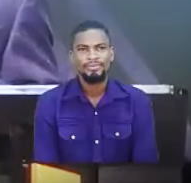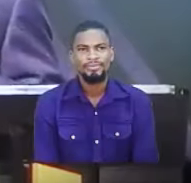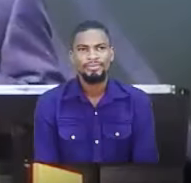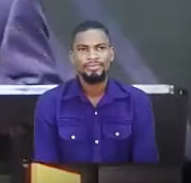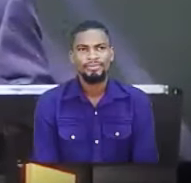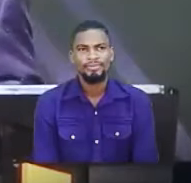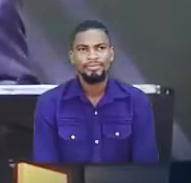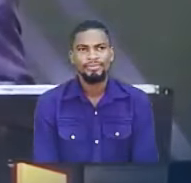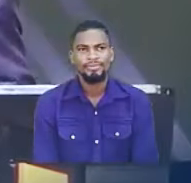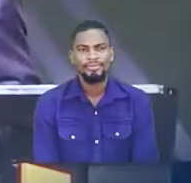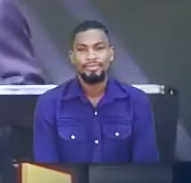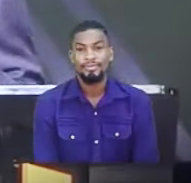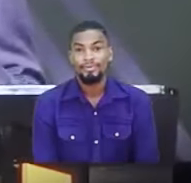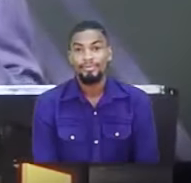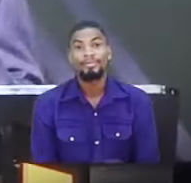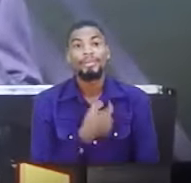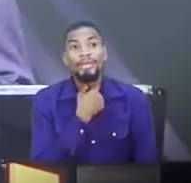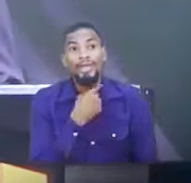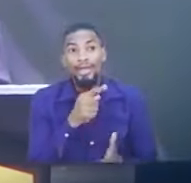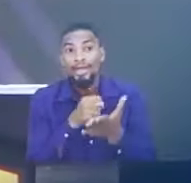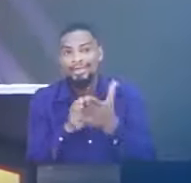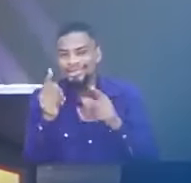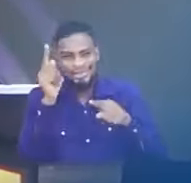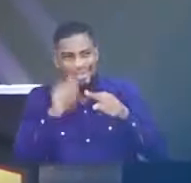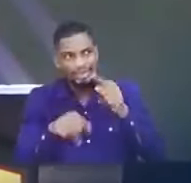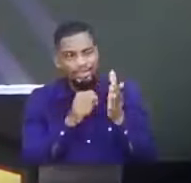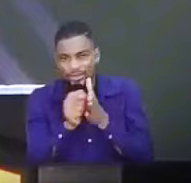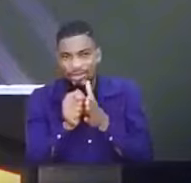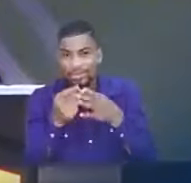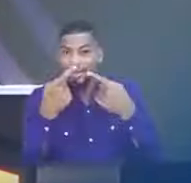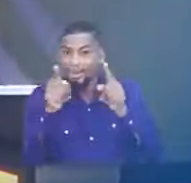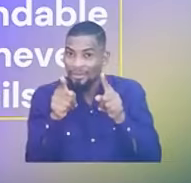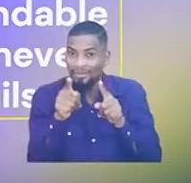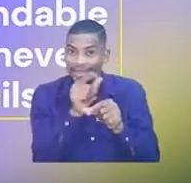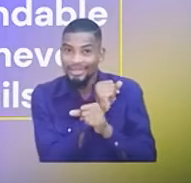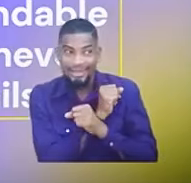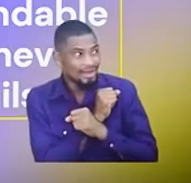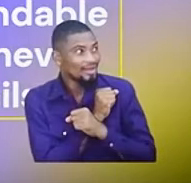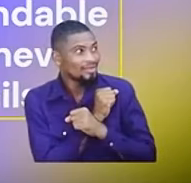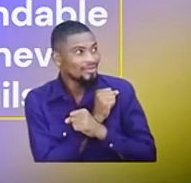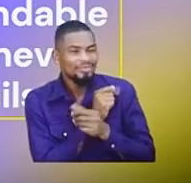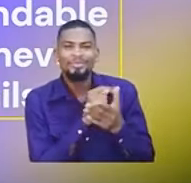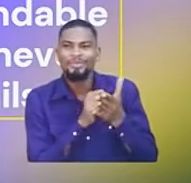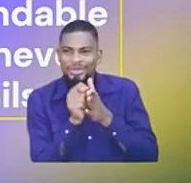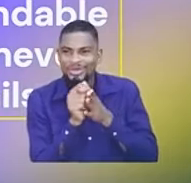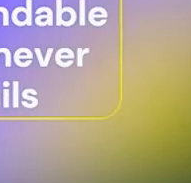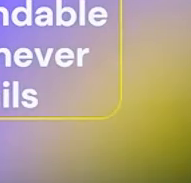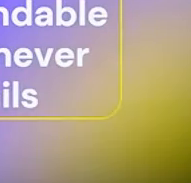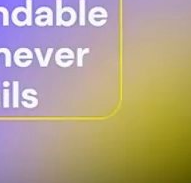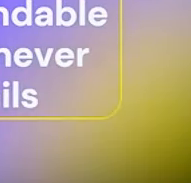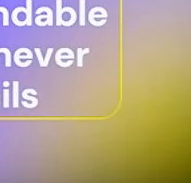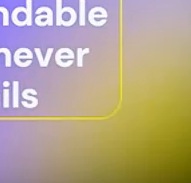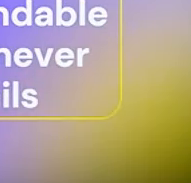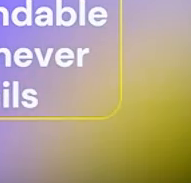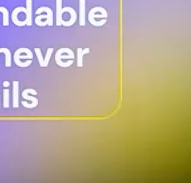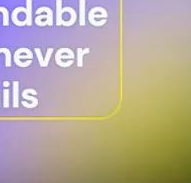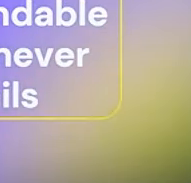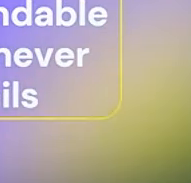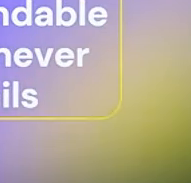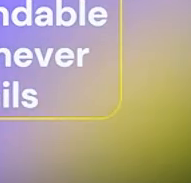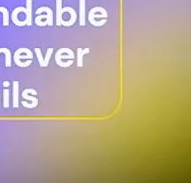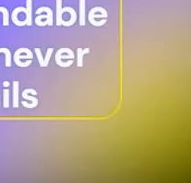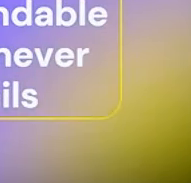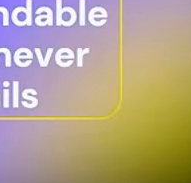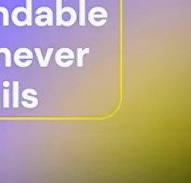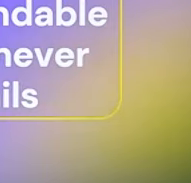Lust cannot be trusted, but love is dependable. It never fails. Many waters